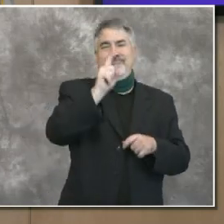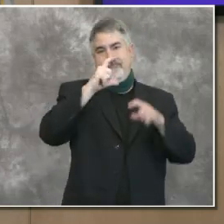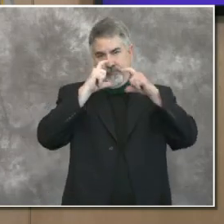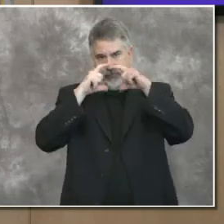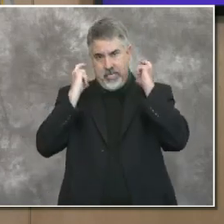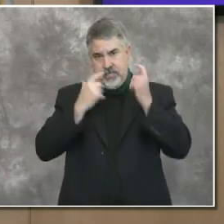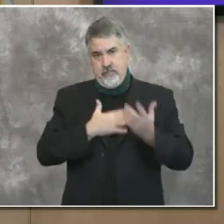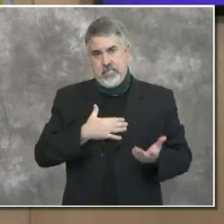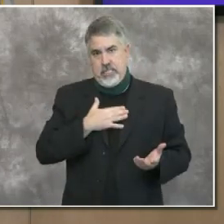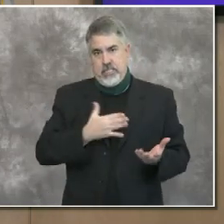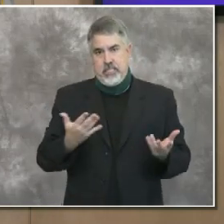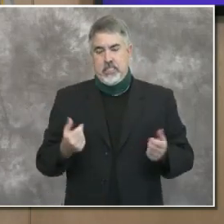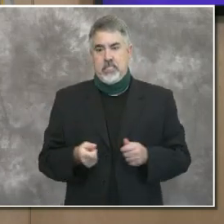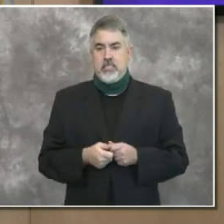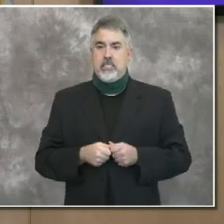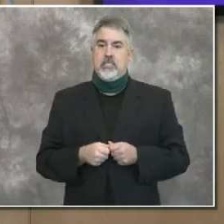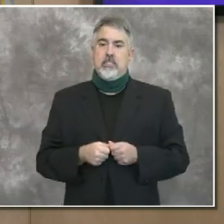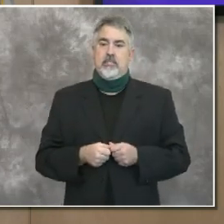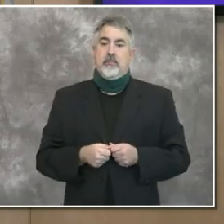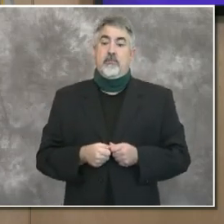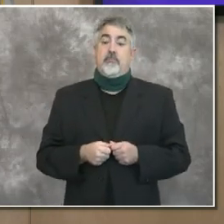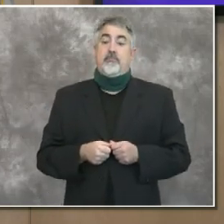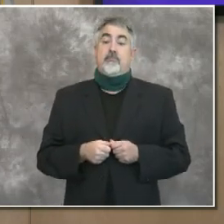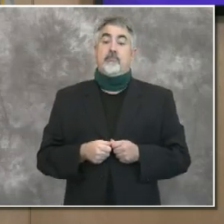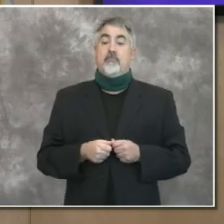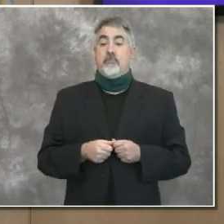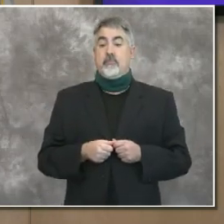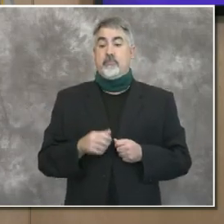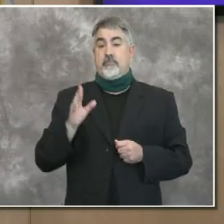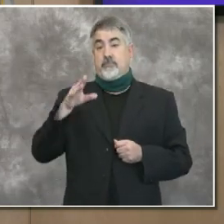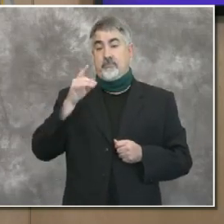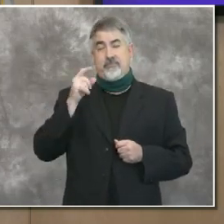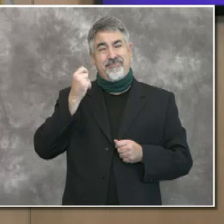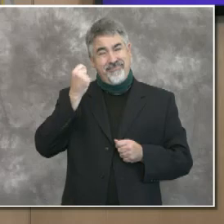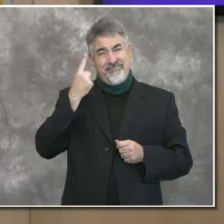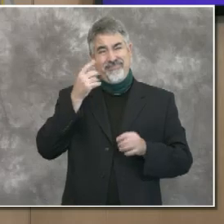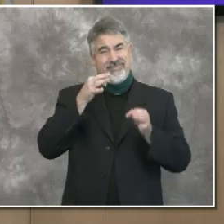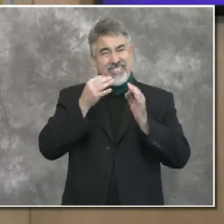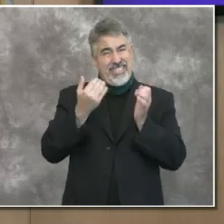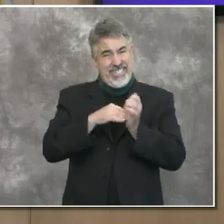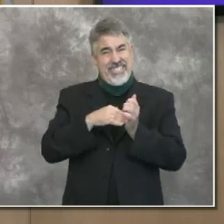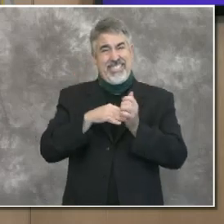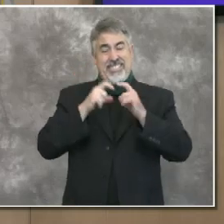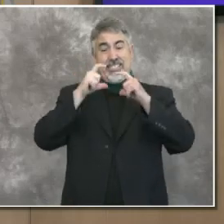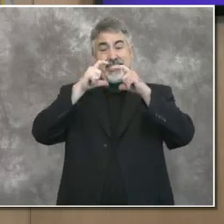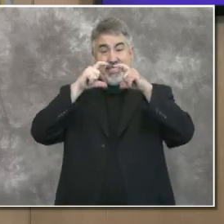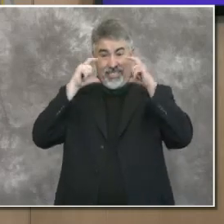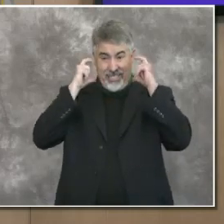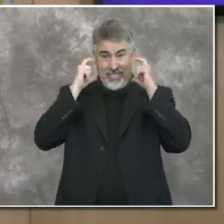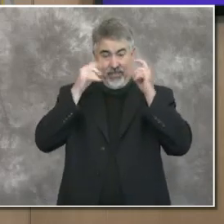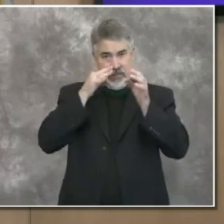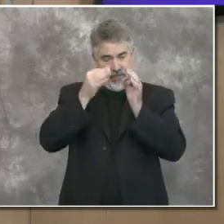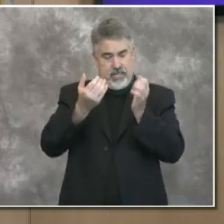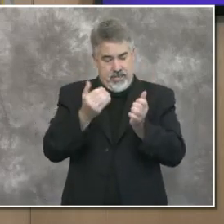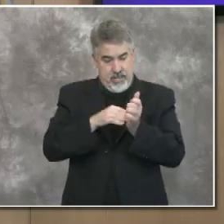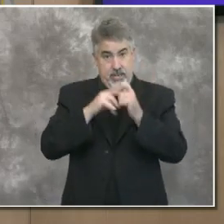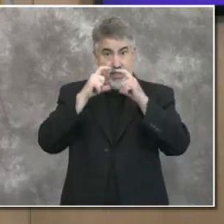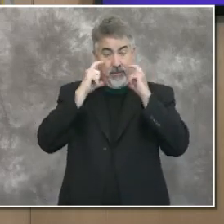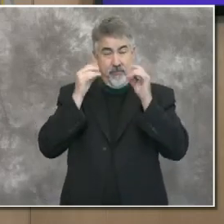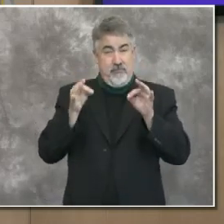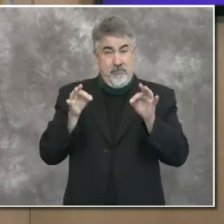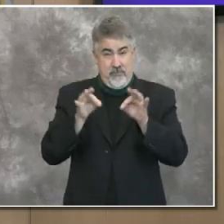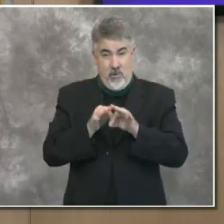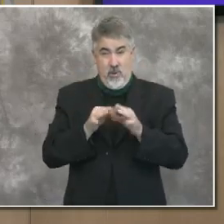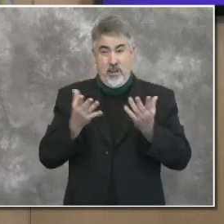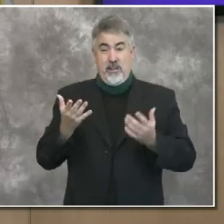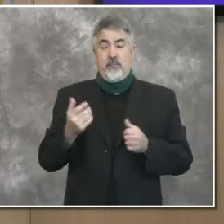kind of go through why facial coverings were required in public settings. And these are examples. If